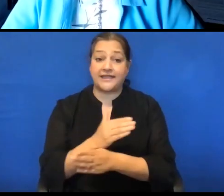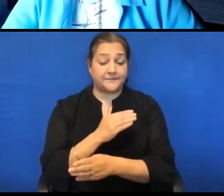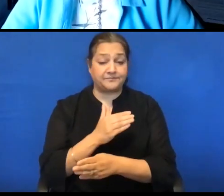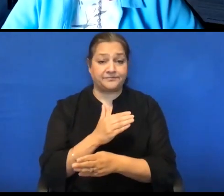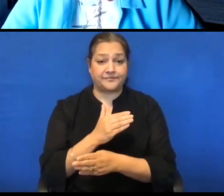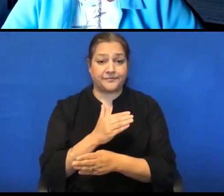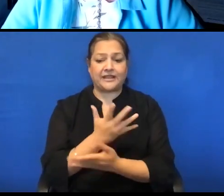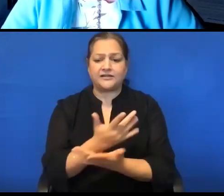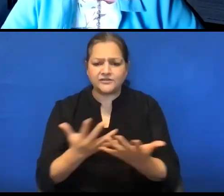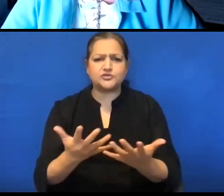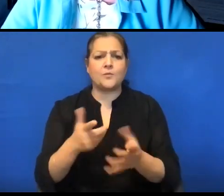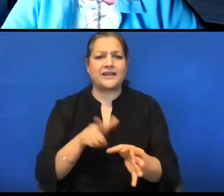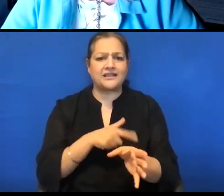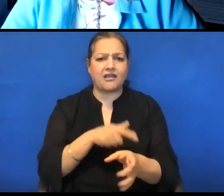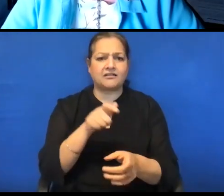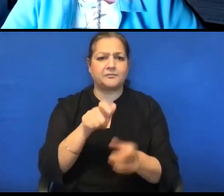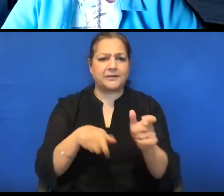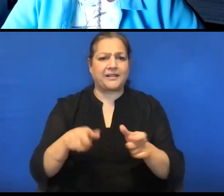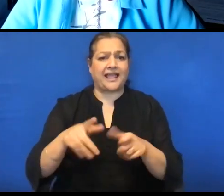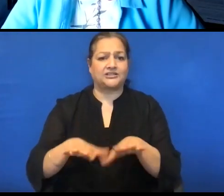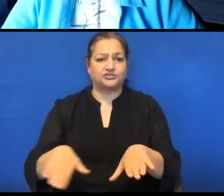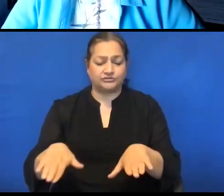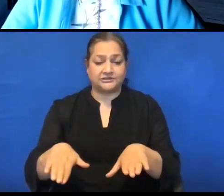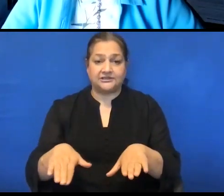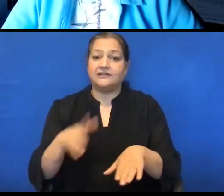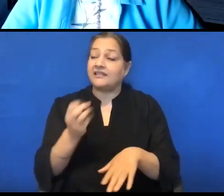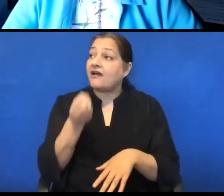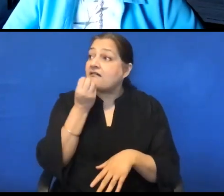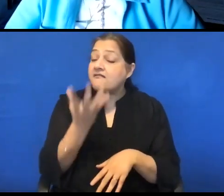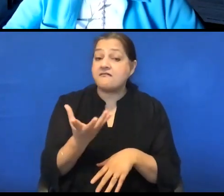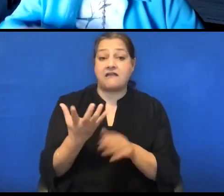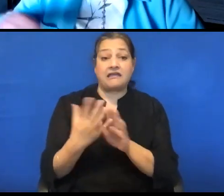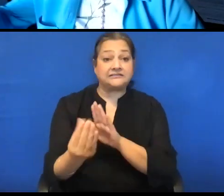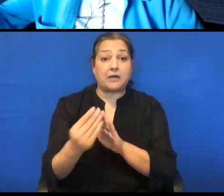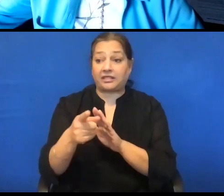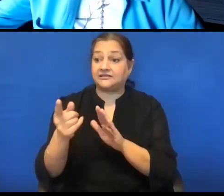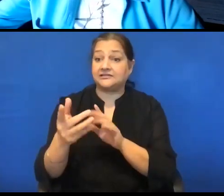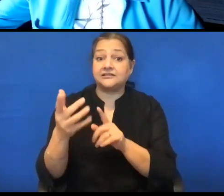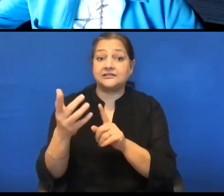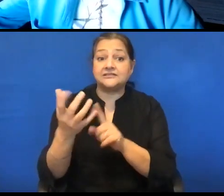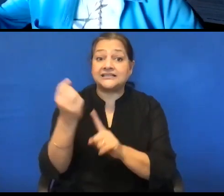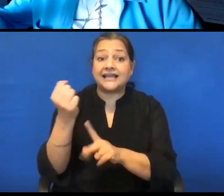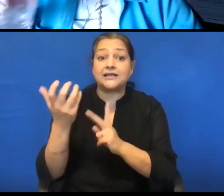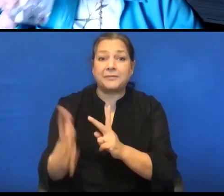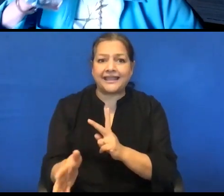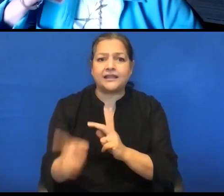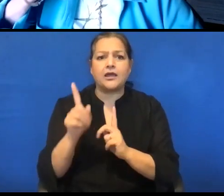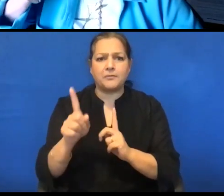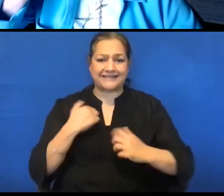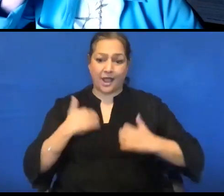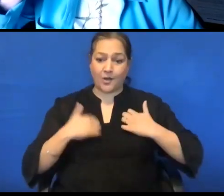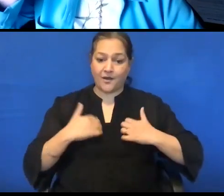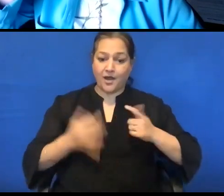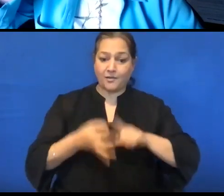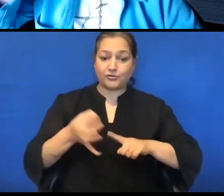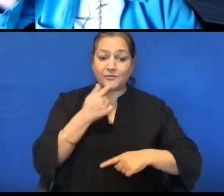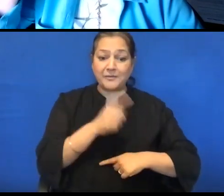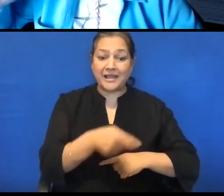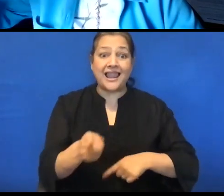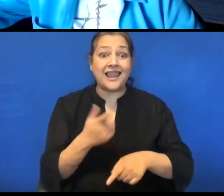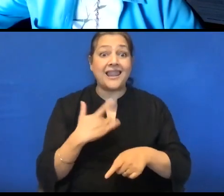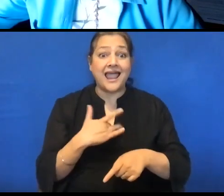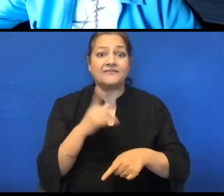people. Yes, there are many wonderful examples of success. In our zeal to improve people's lives, we mustn't fall into the trap of talking down the